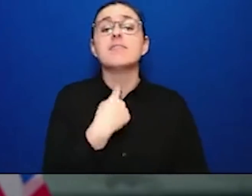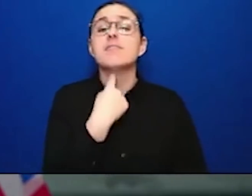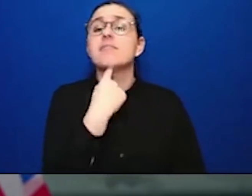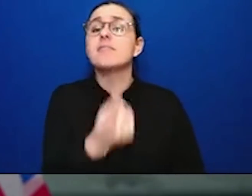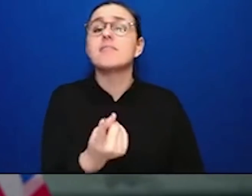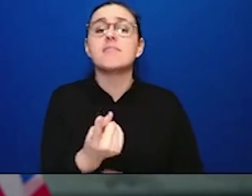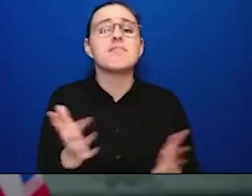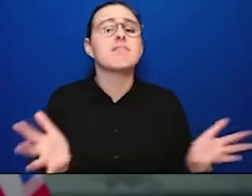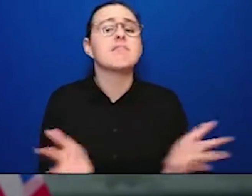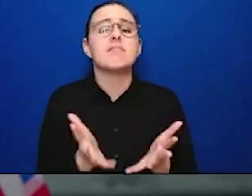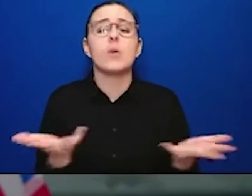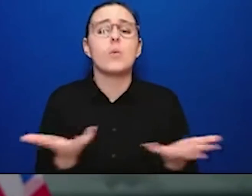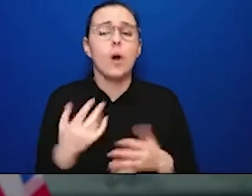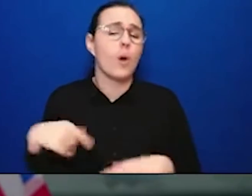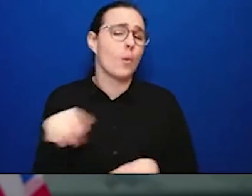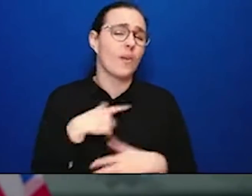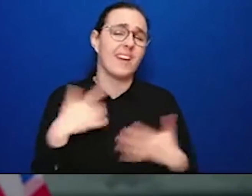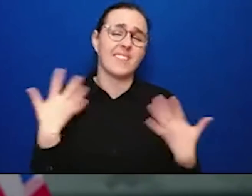have done over